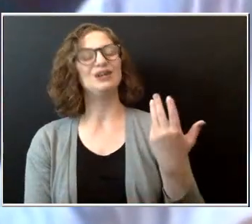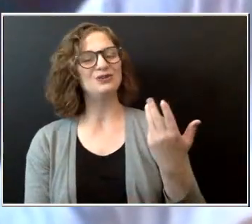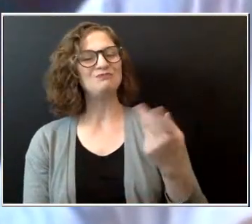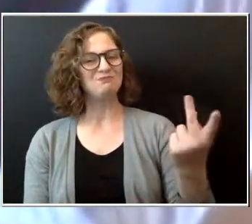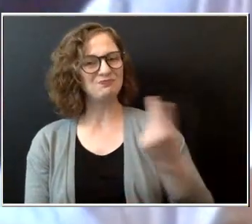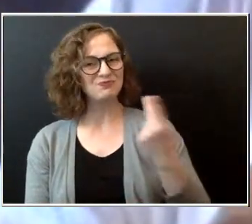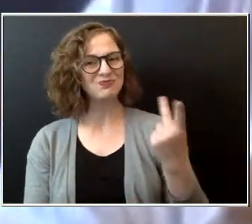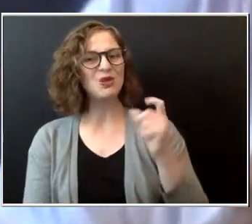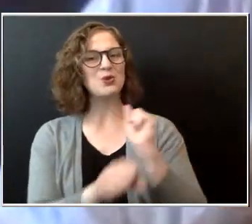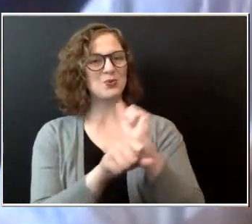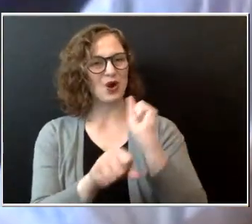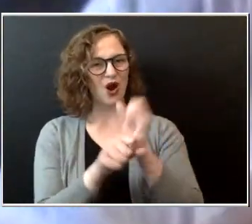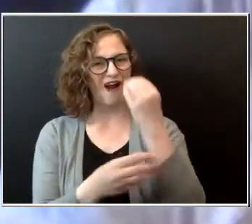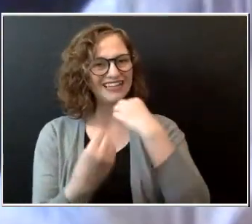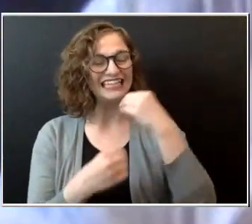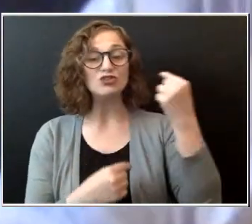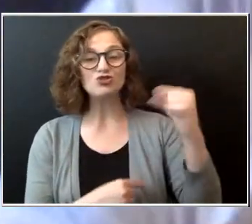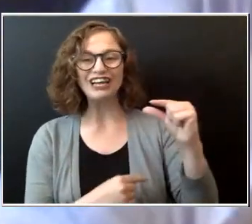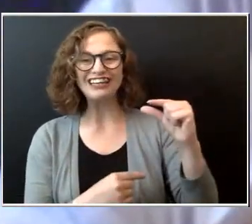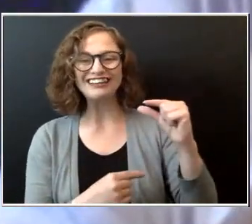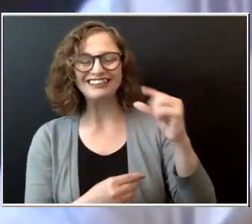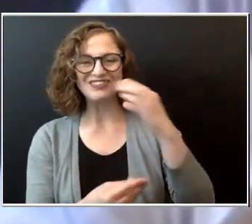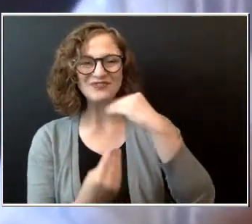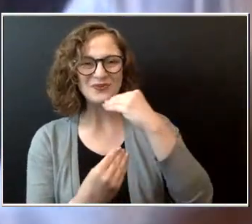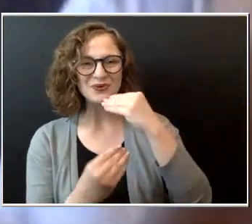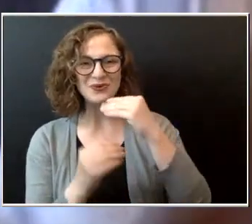together, and we've kind of had